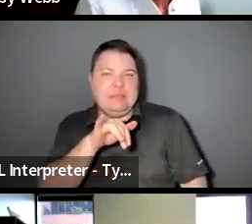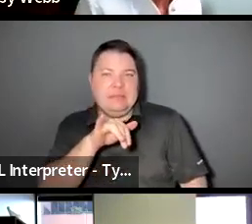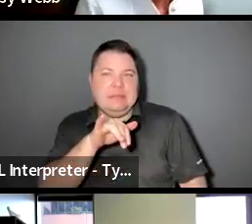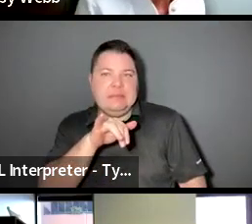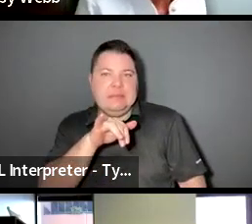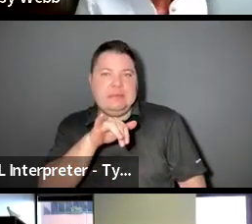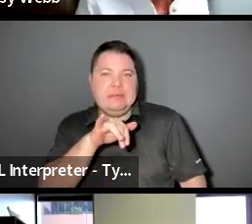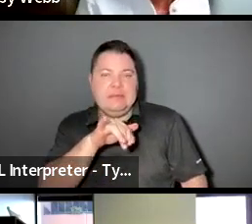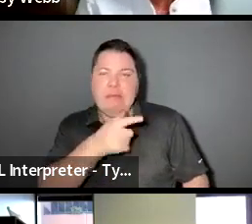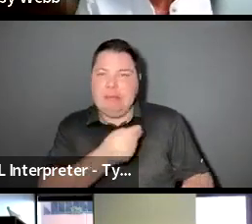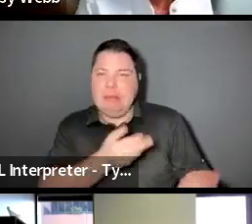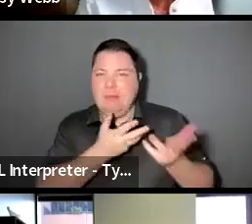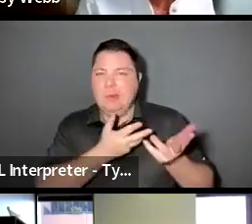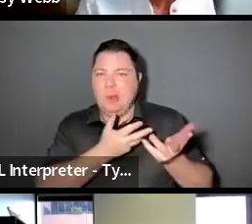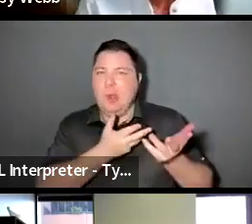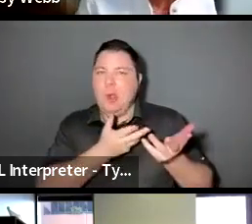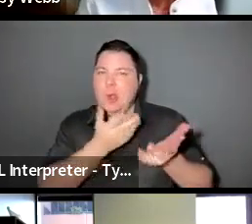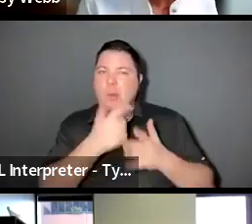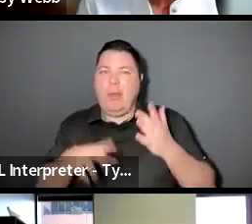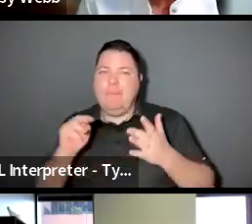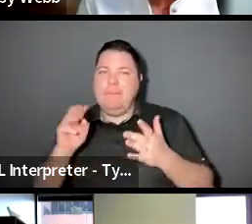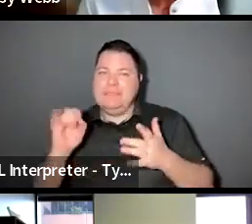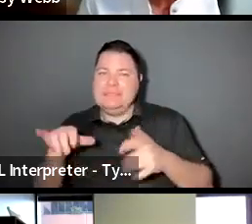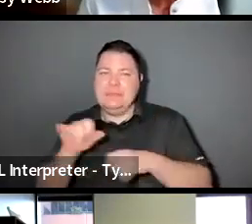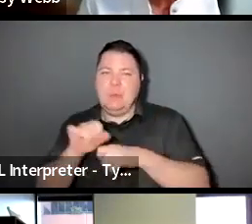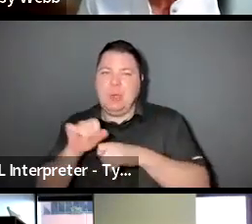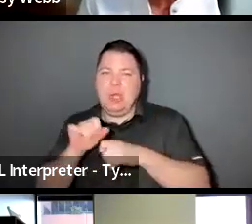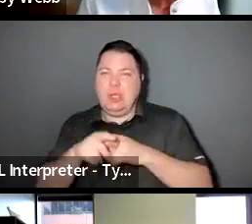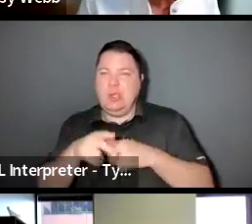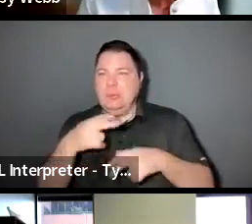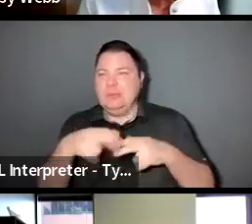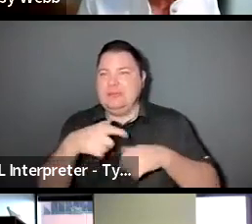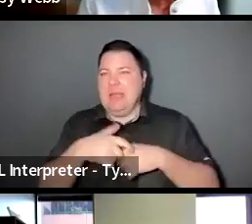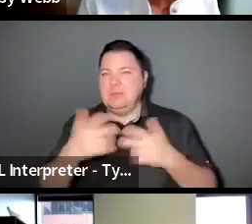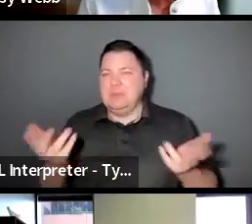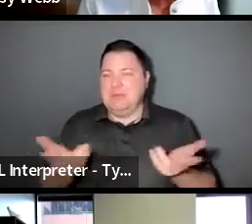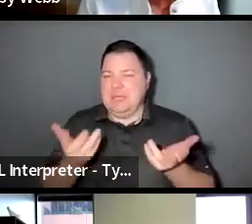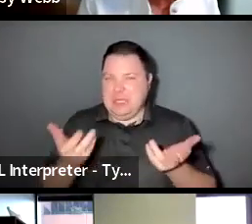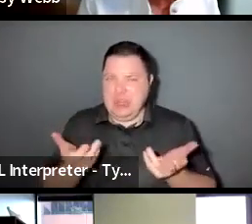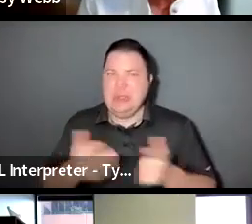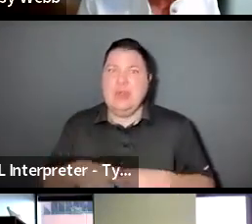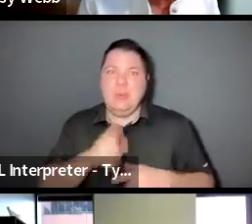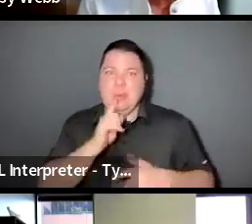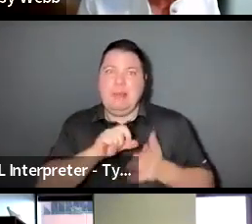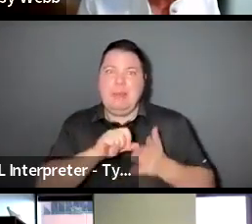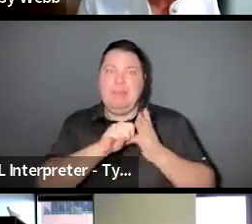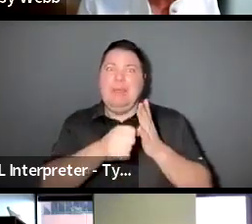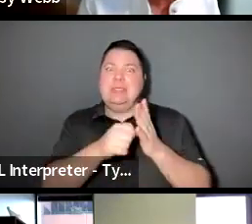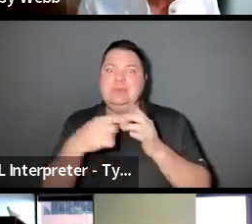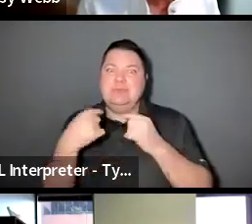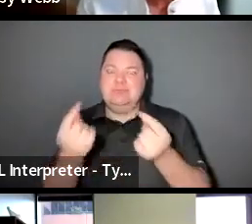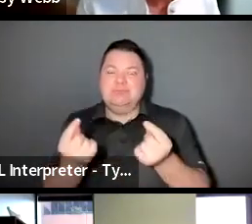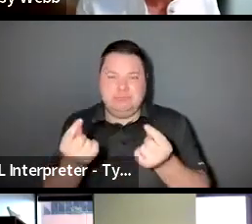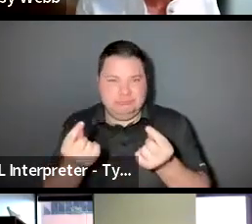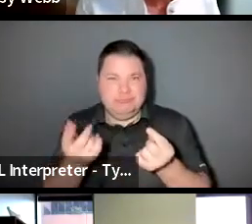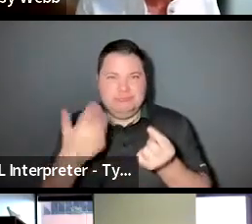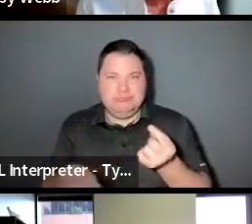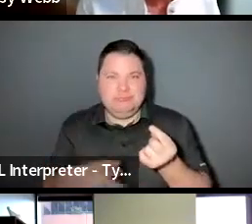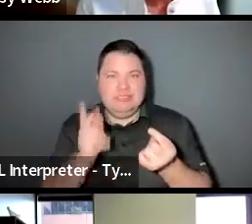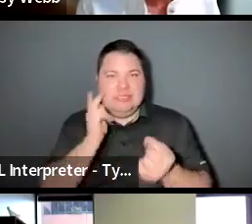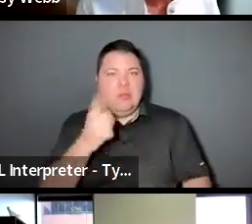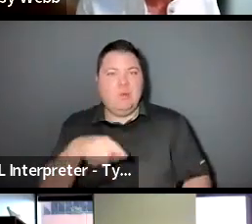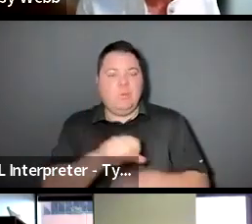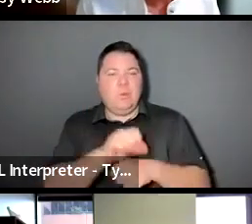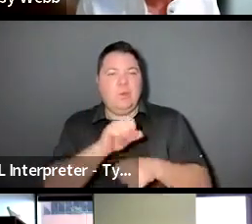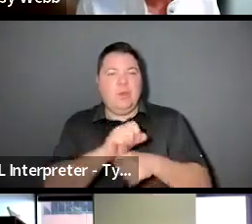abreast of what she's been doing the short time that she's been on. I've been really impressed with that, and I'm glad she was able to provide that